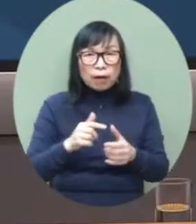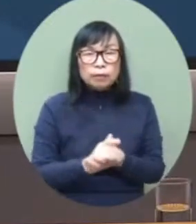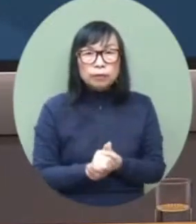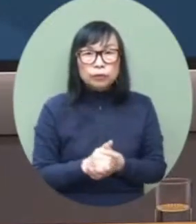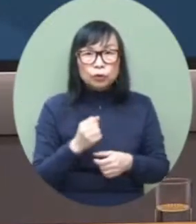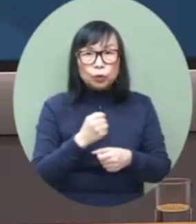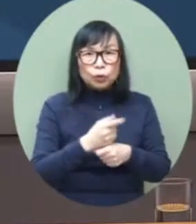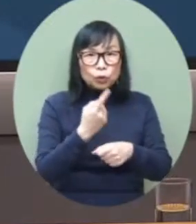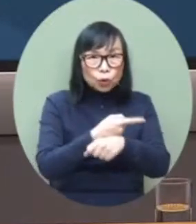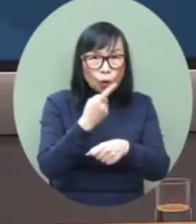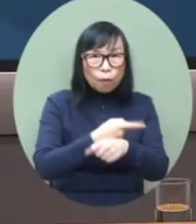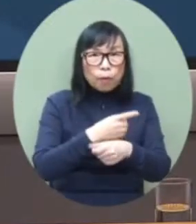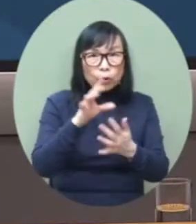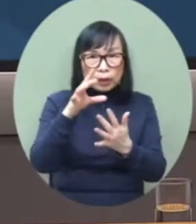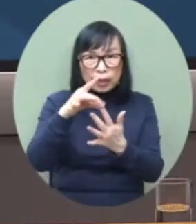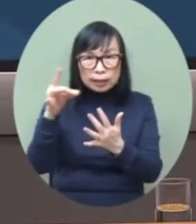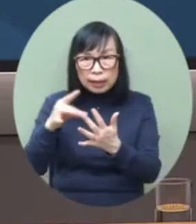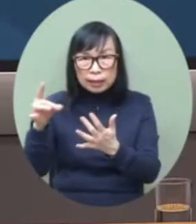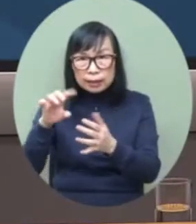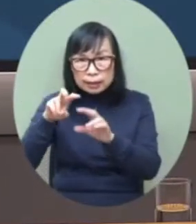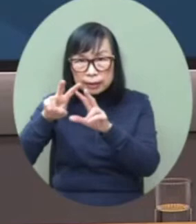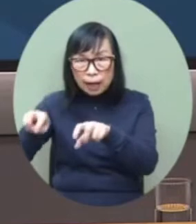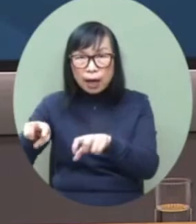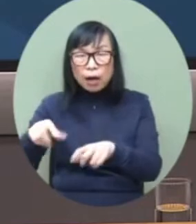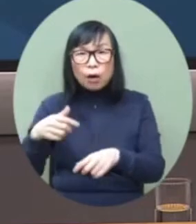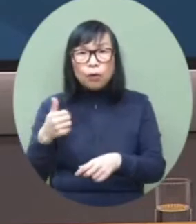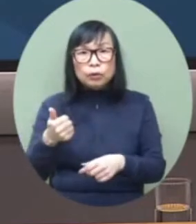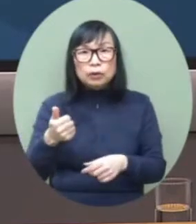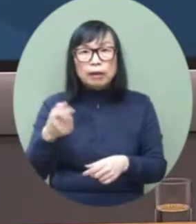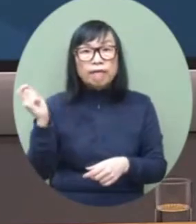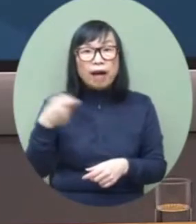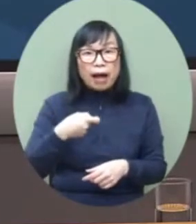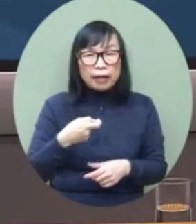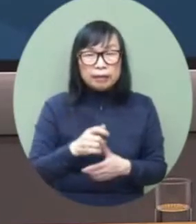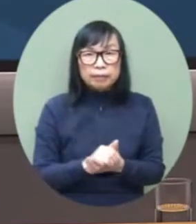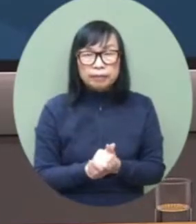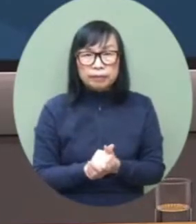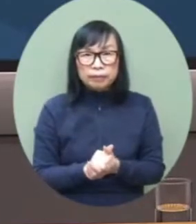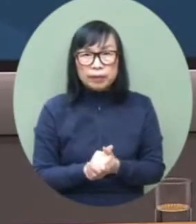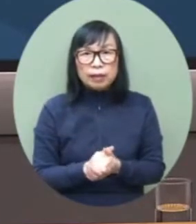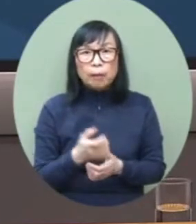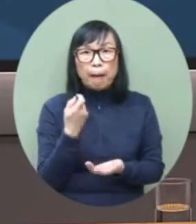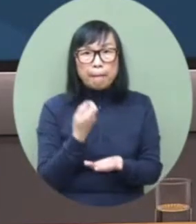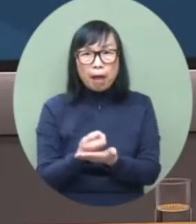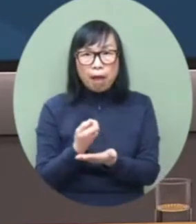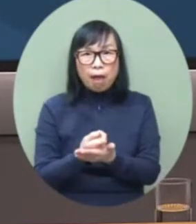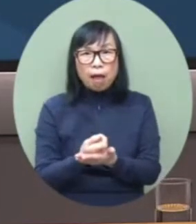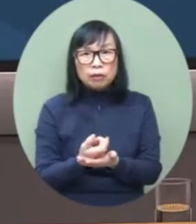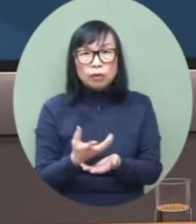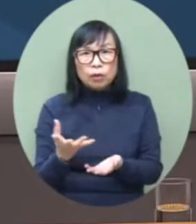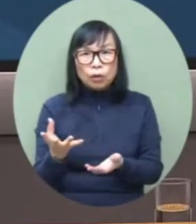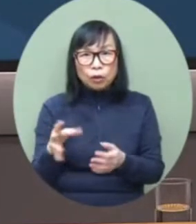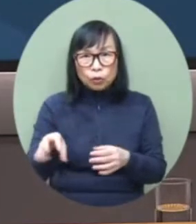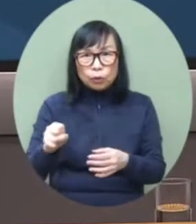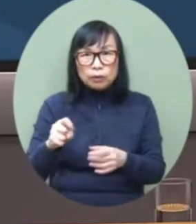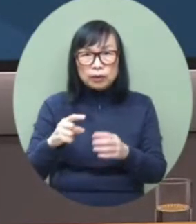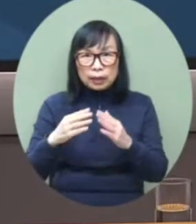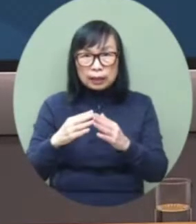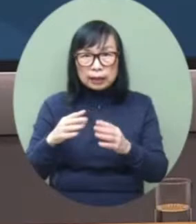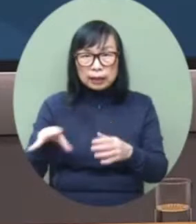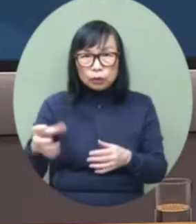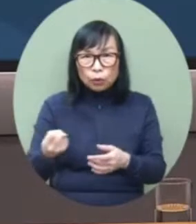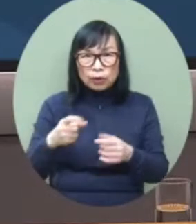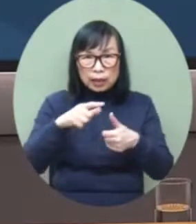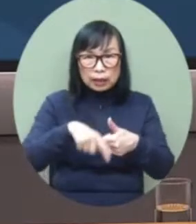environments, and they can do preliminary testing. The advantage is it's cheap, it's fast,